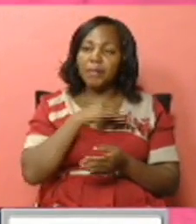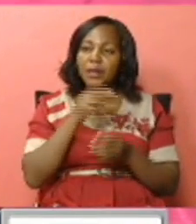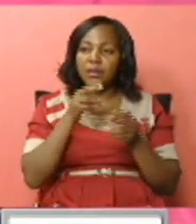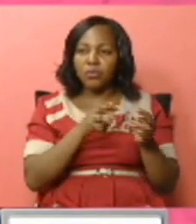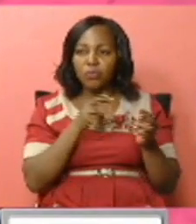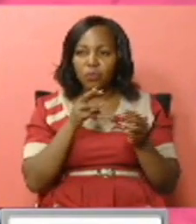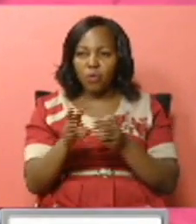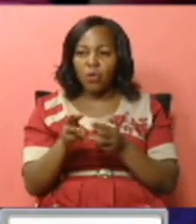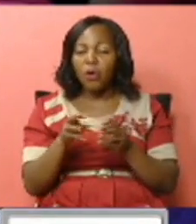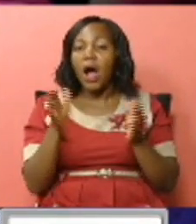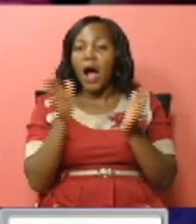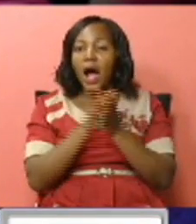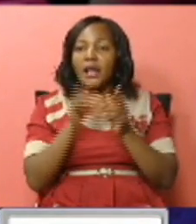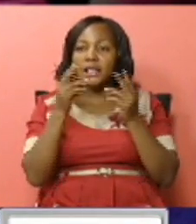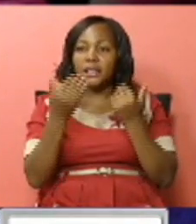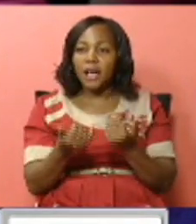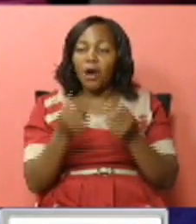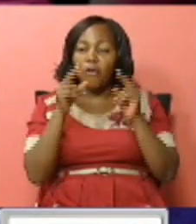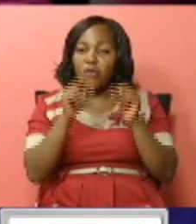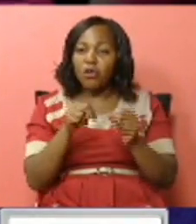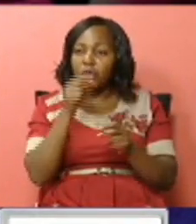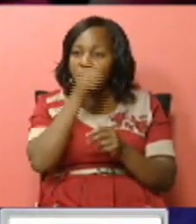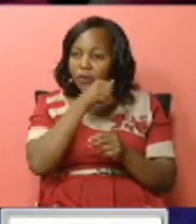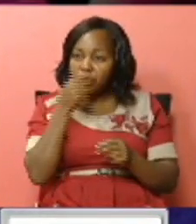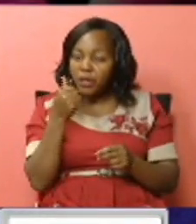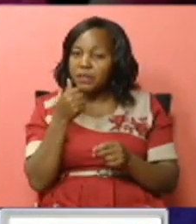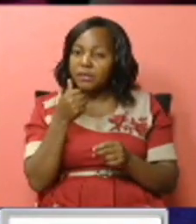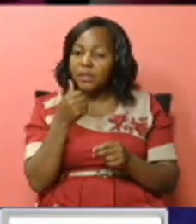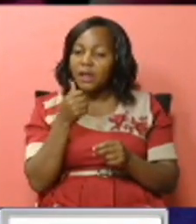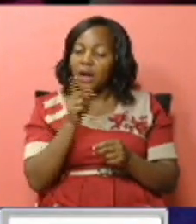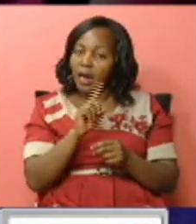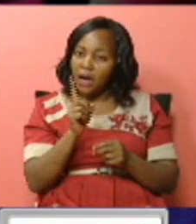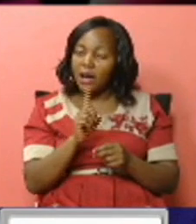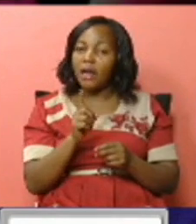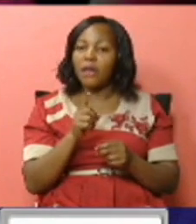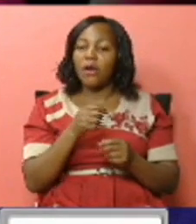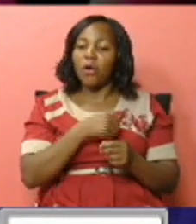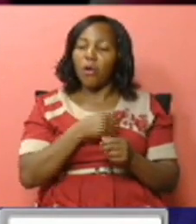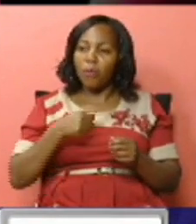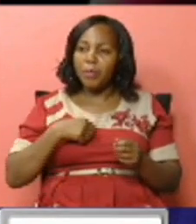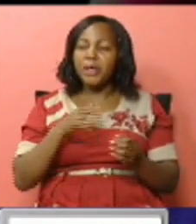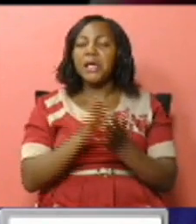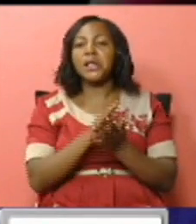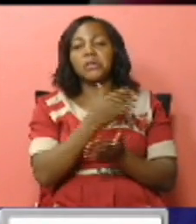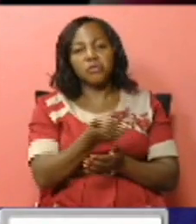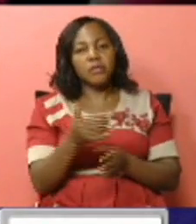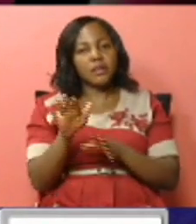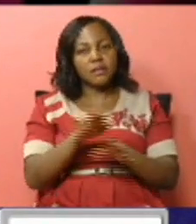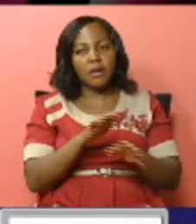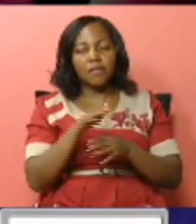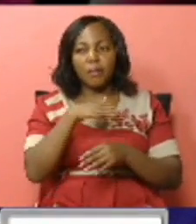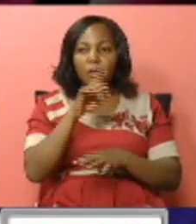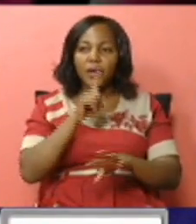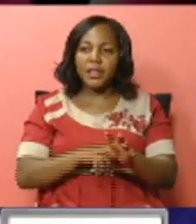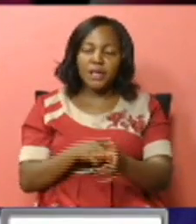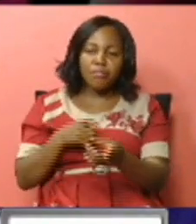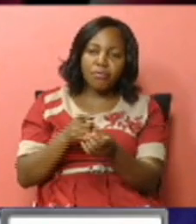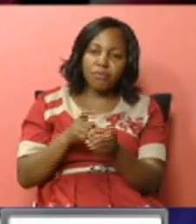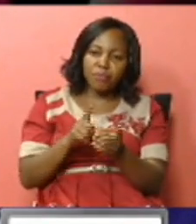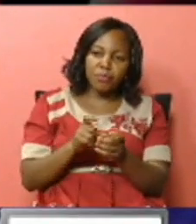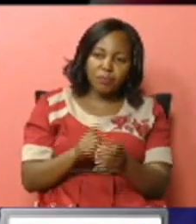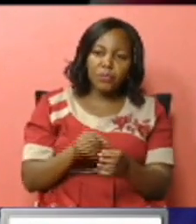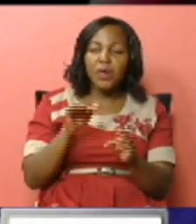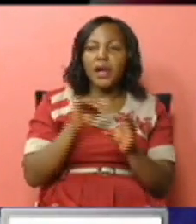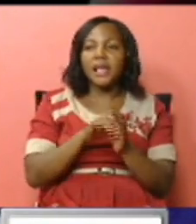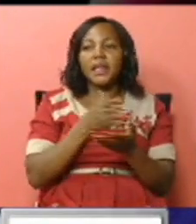And it's also no secret that vulnerable groups like women and children usually suffer most in times of conflict in any given country,